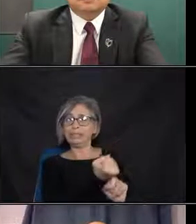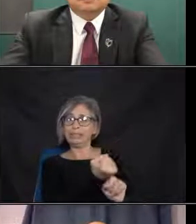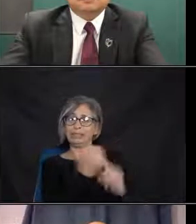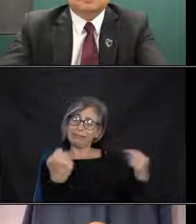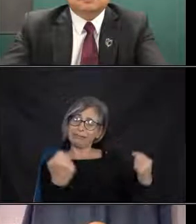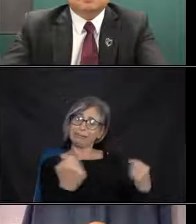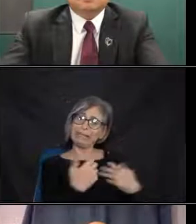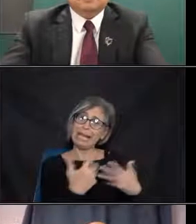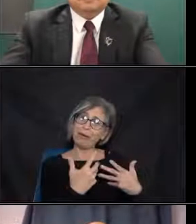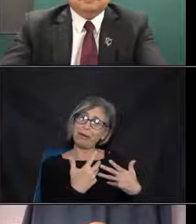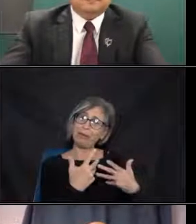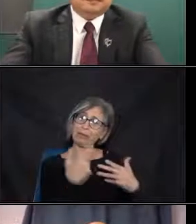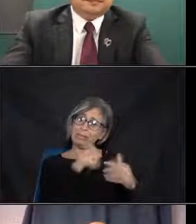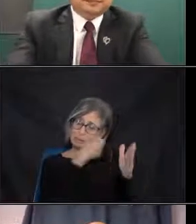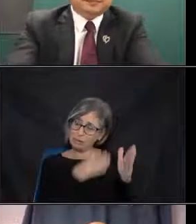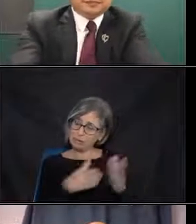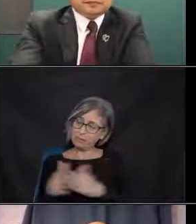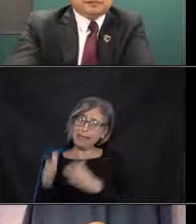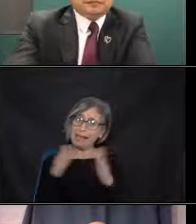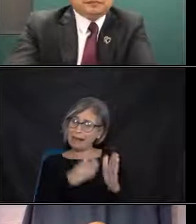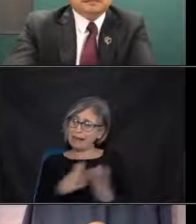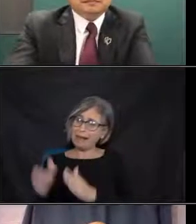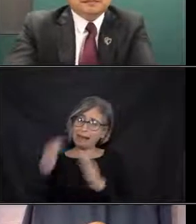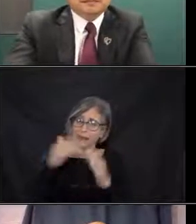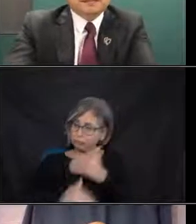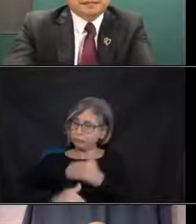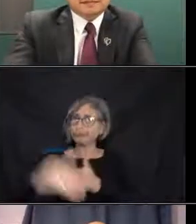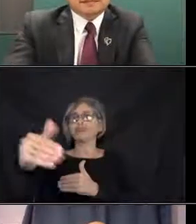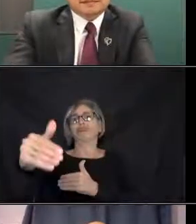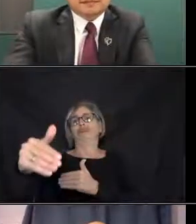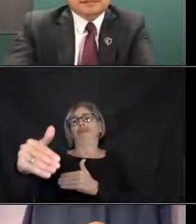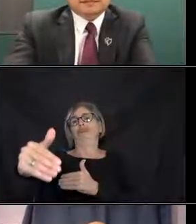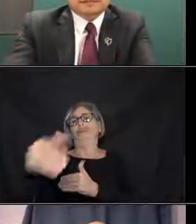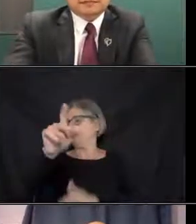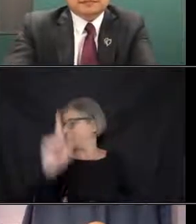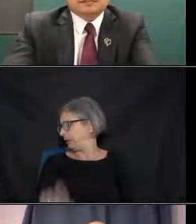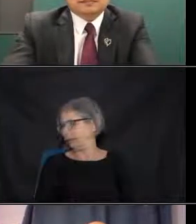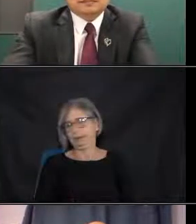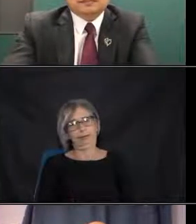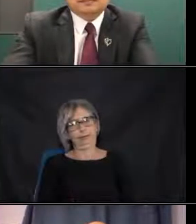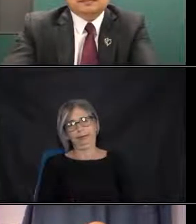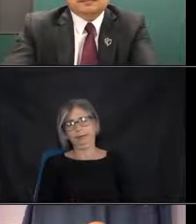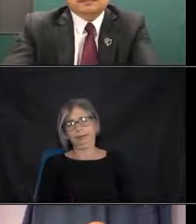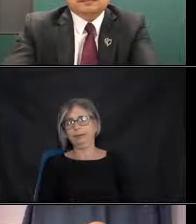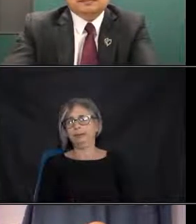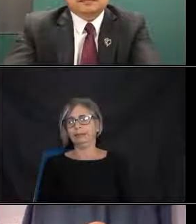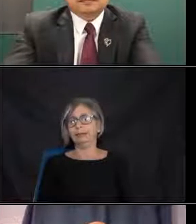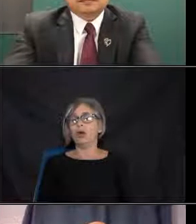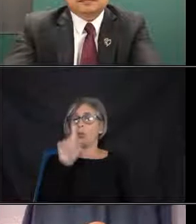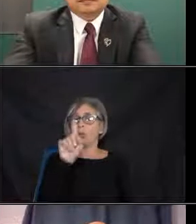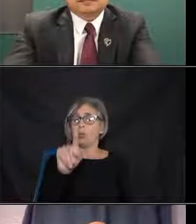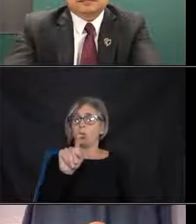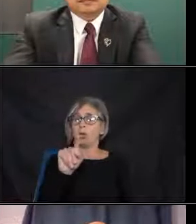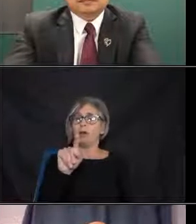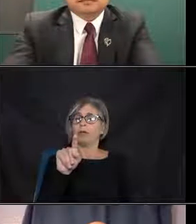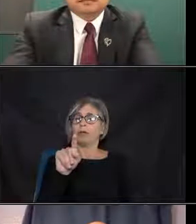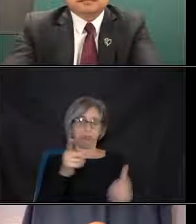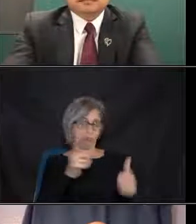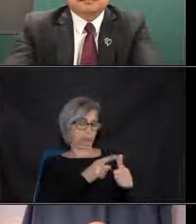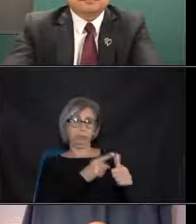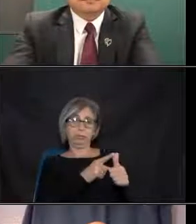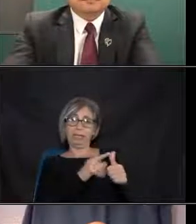that we need to be planning for this from now on. You know, one of the aspects of what our